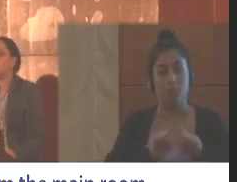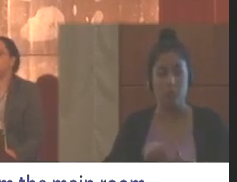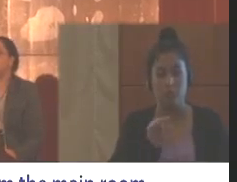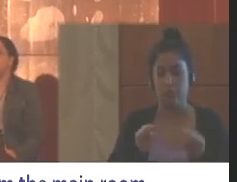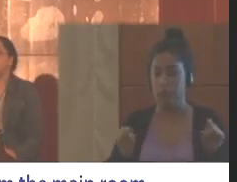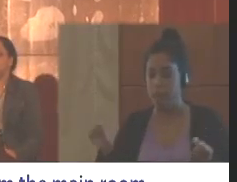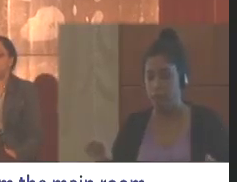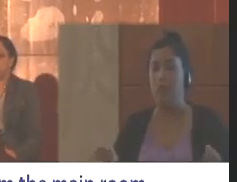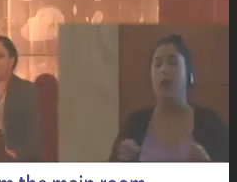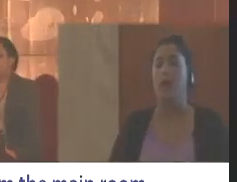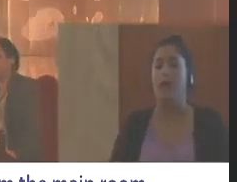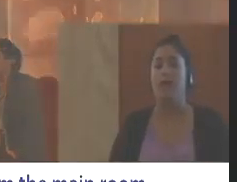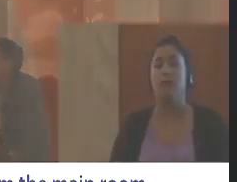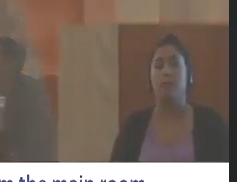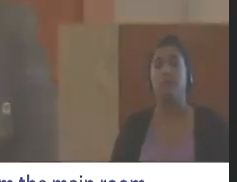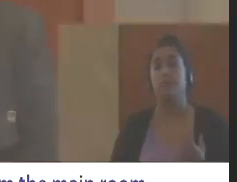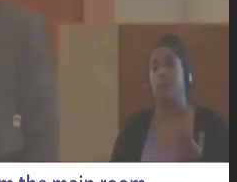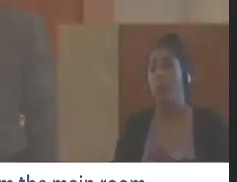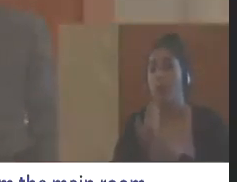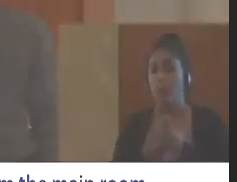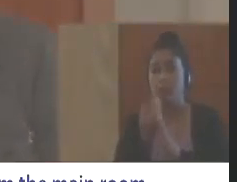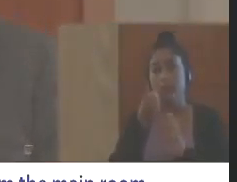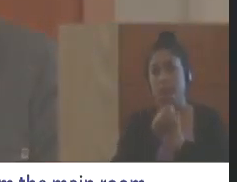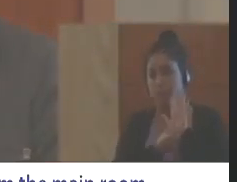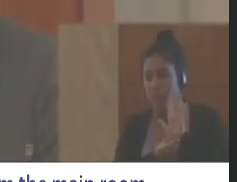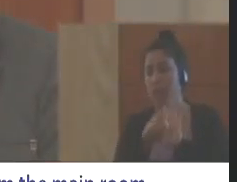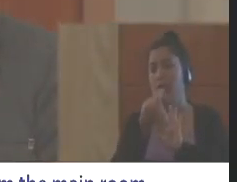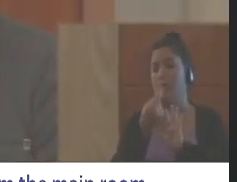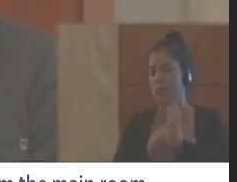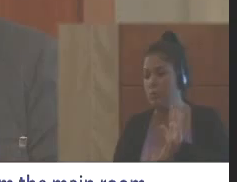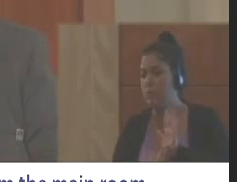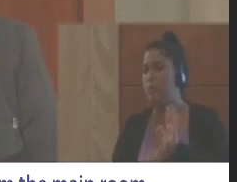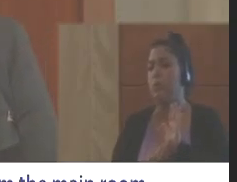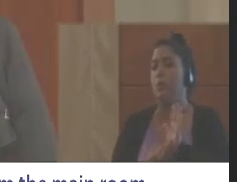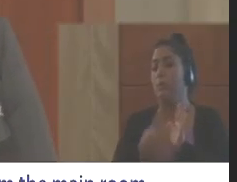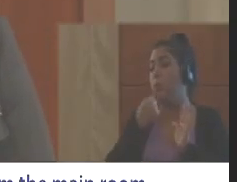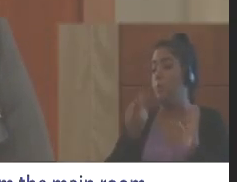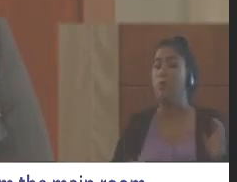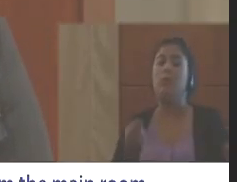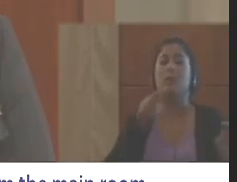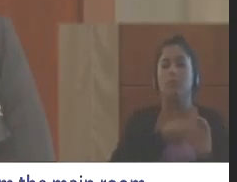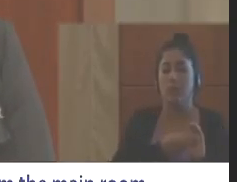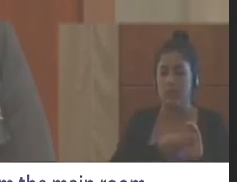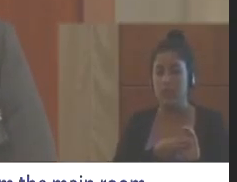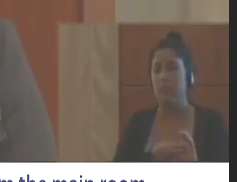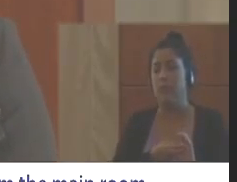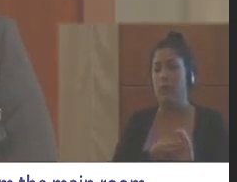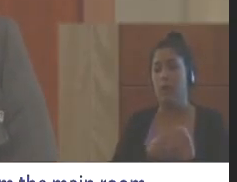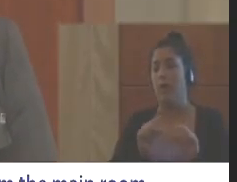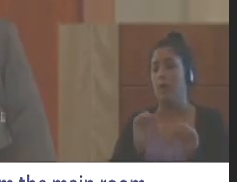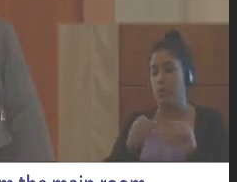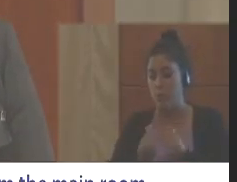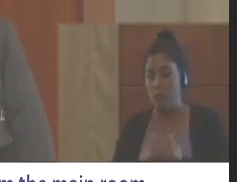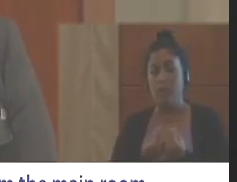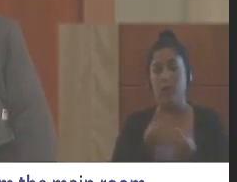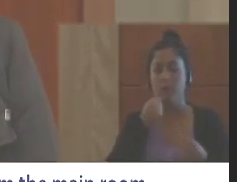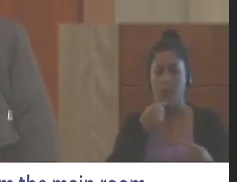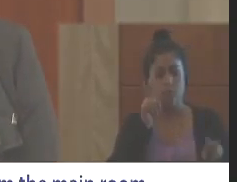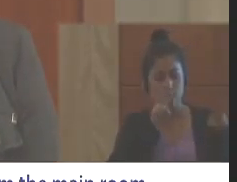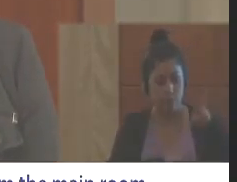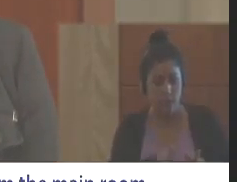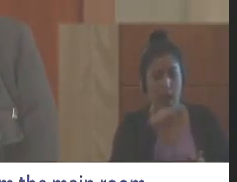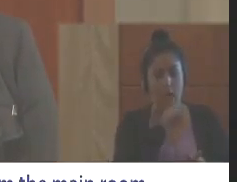putting together with the participation of other stakeholders a new regulatory framework, and a new regulatory framework that